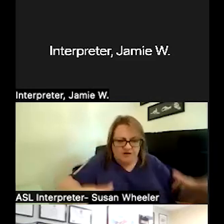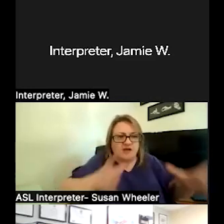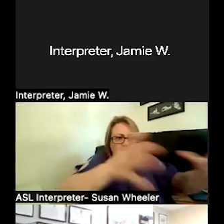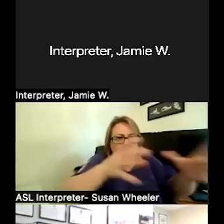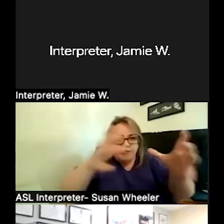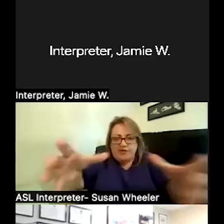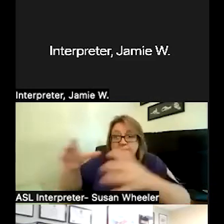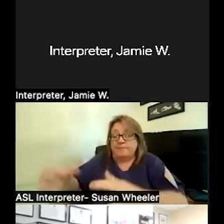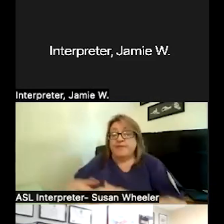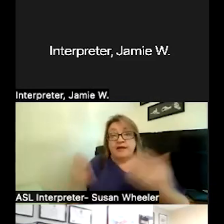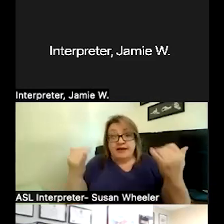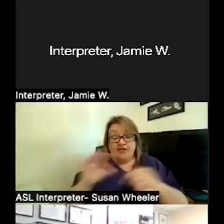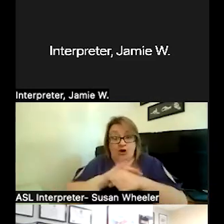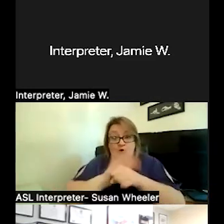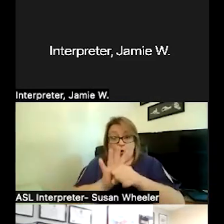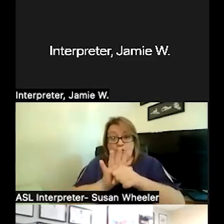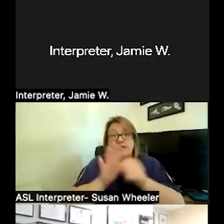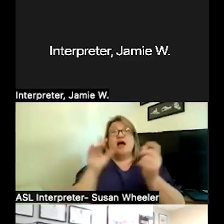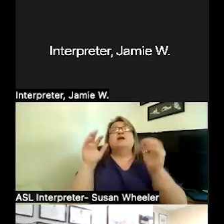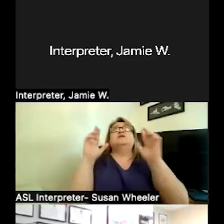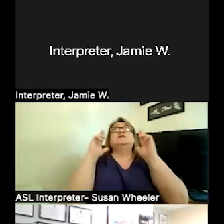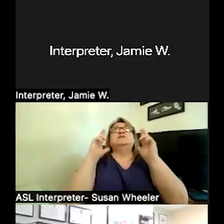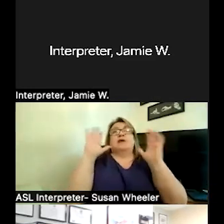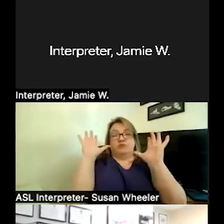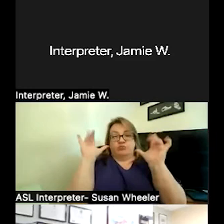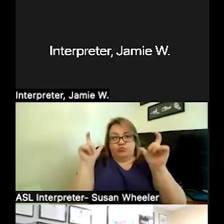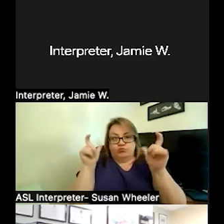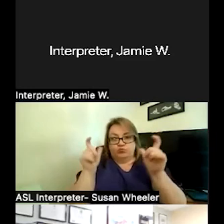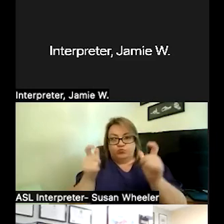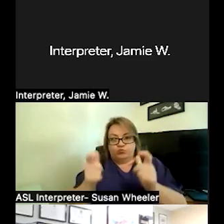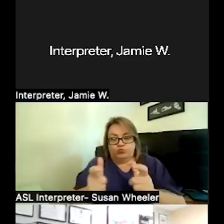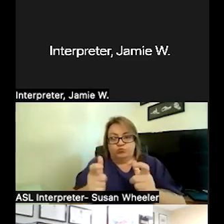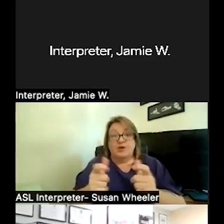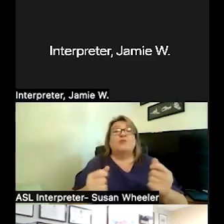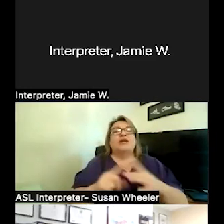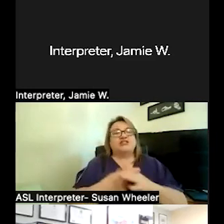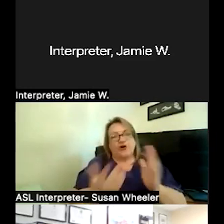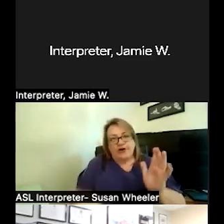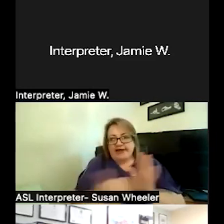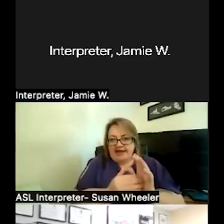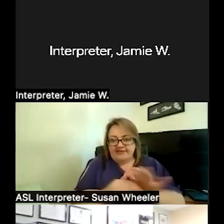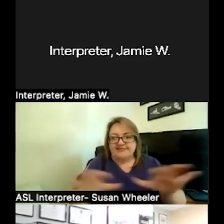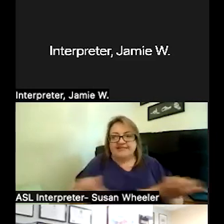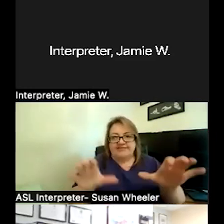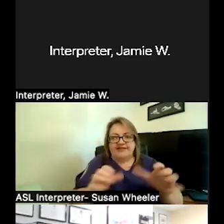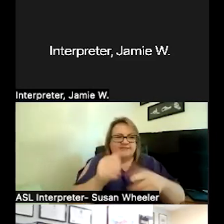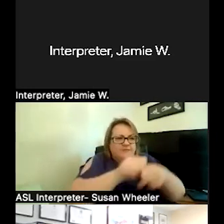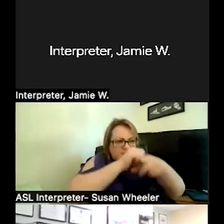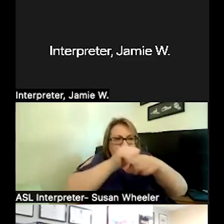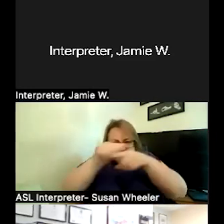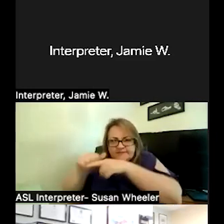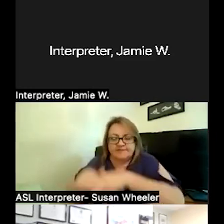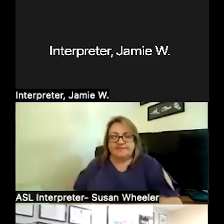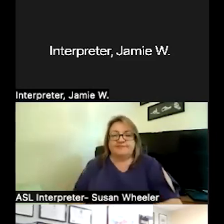that COVID hopefully is waning that we can start a lot of these activities up again. Also, one of the